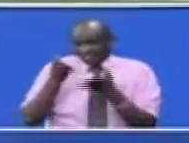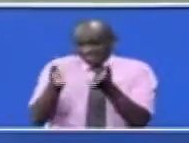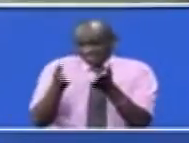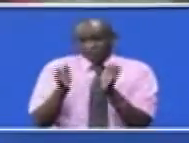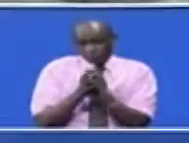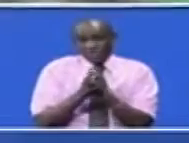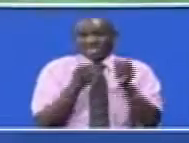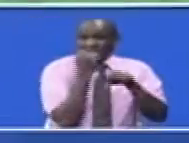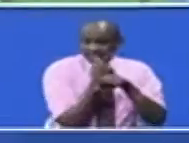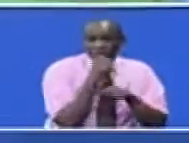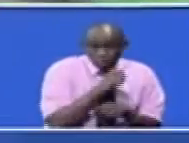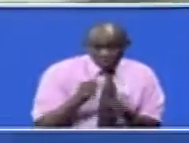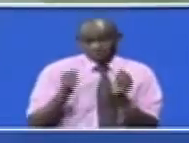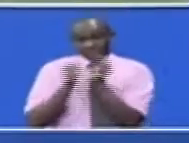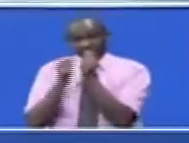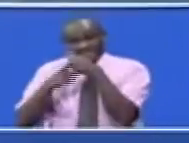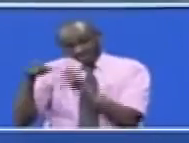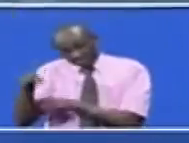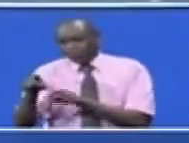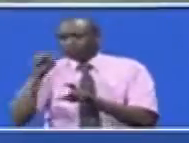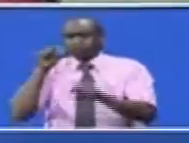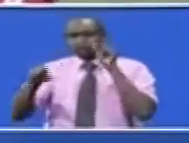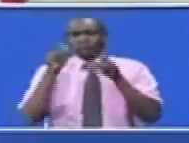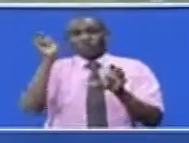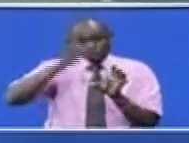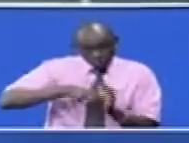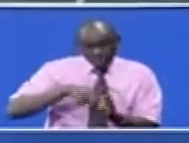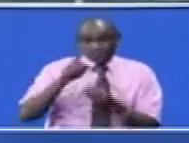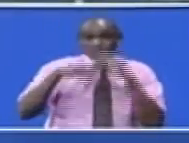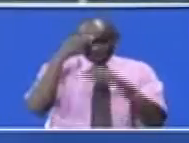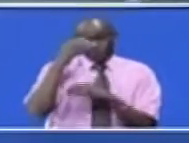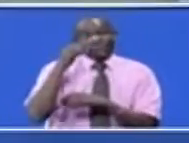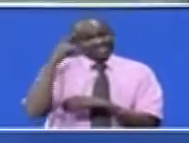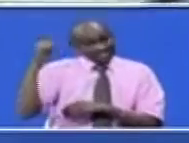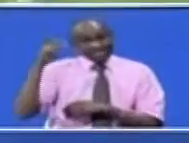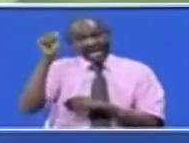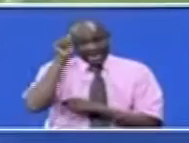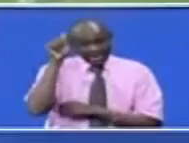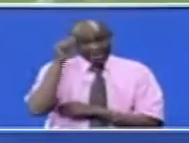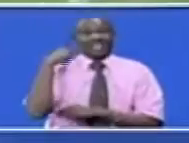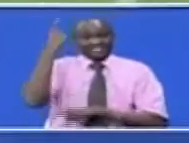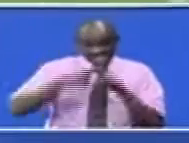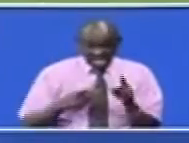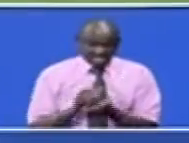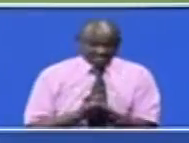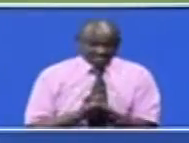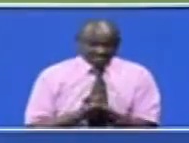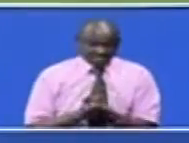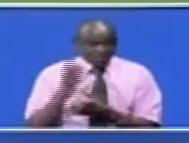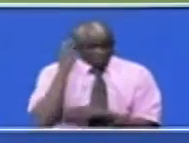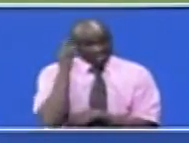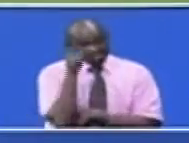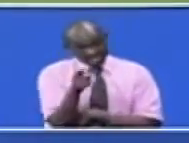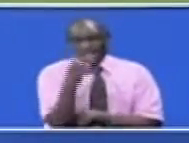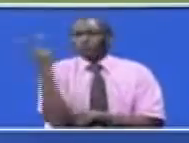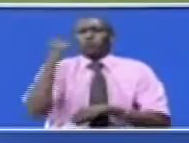between the age of 11 and 16 years will be selected to join My Professional Dreams Academy next year. The